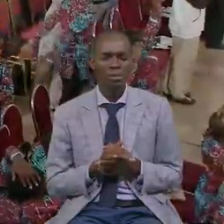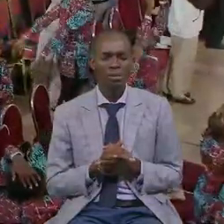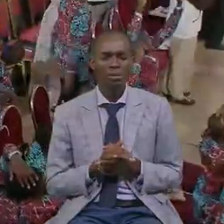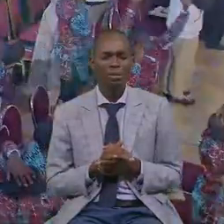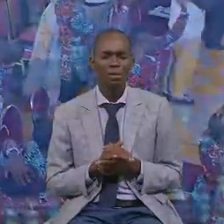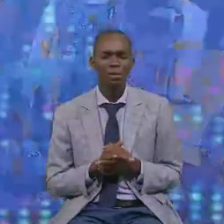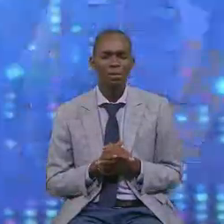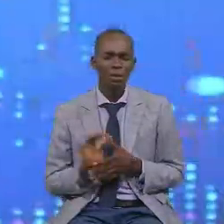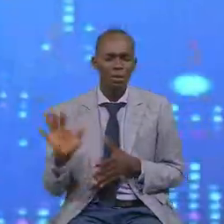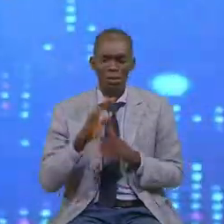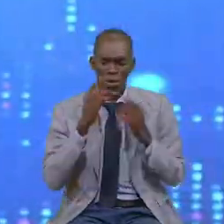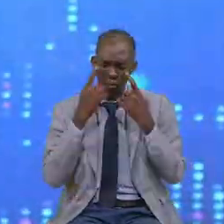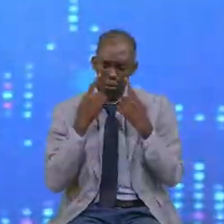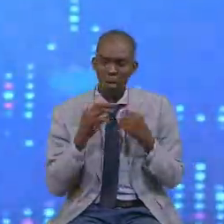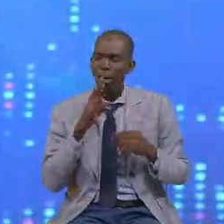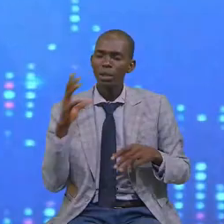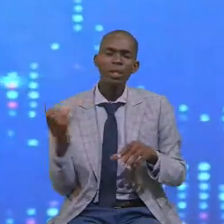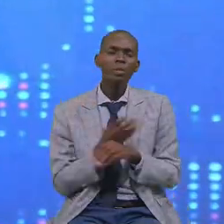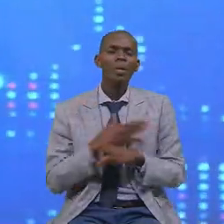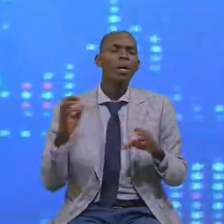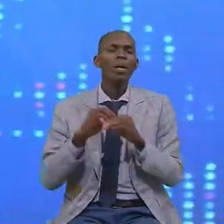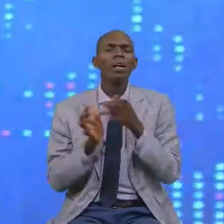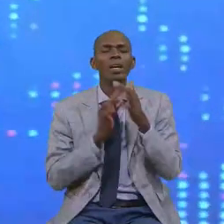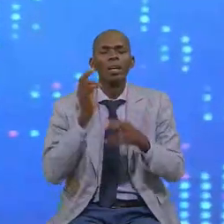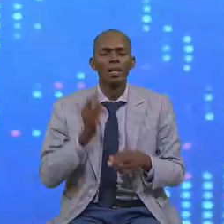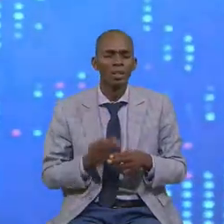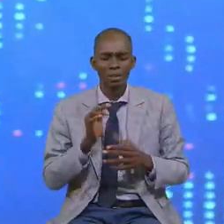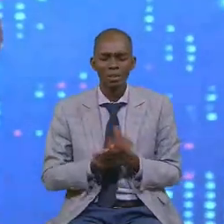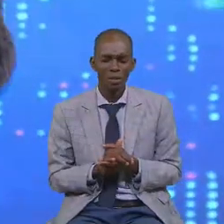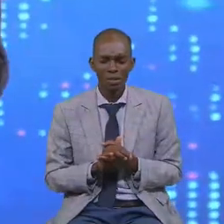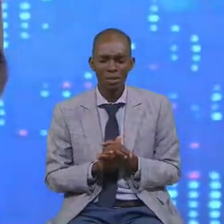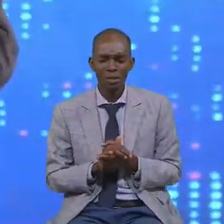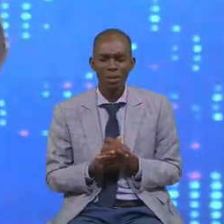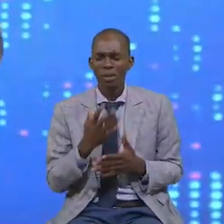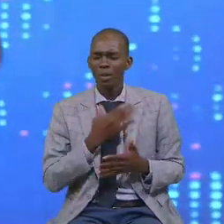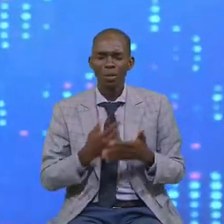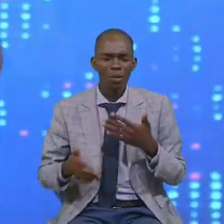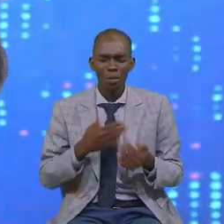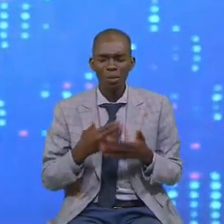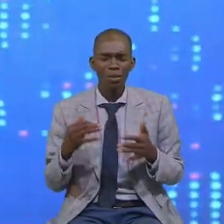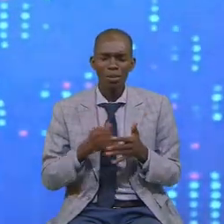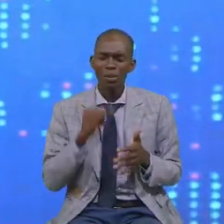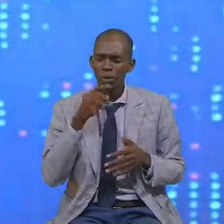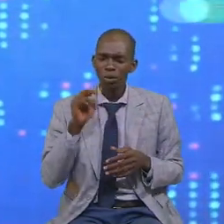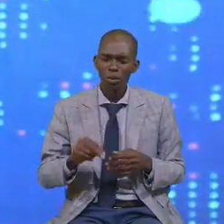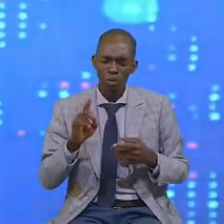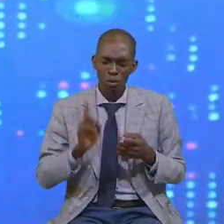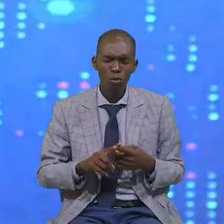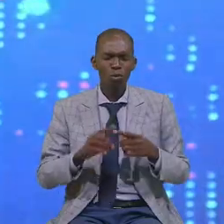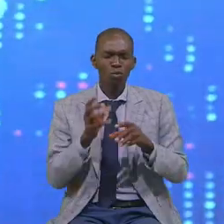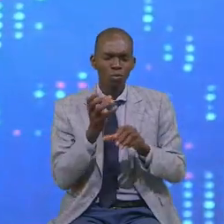Your tears are wiped away. And whatever it is you need to get you to that